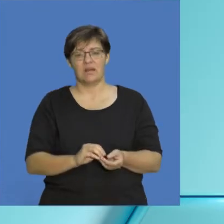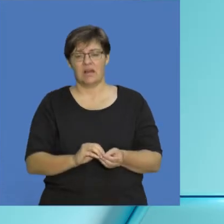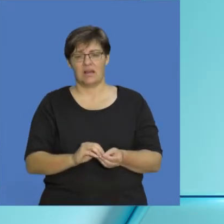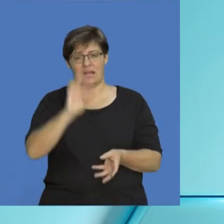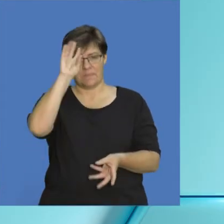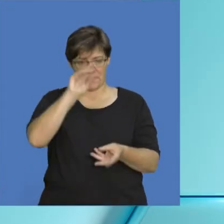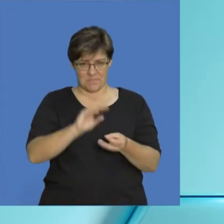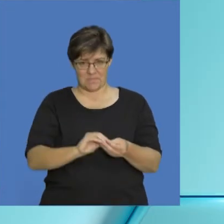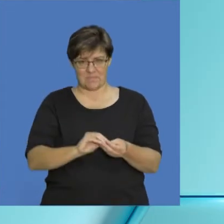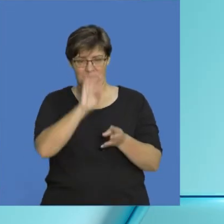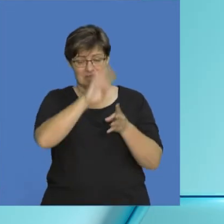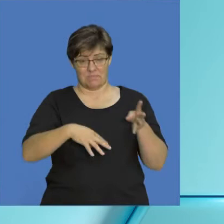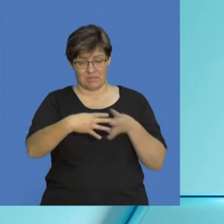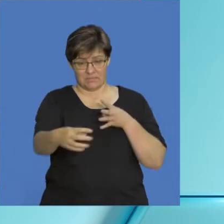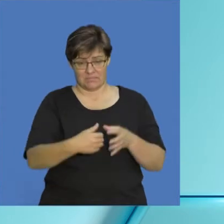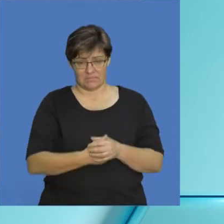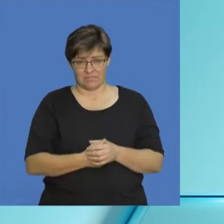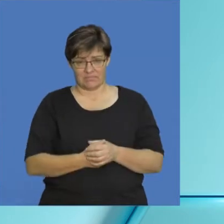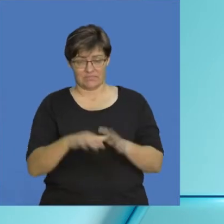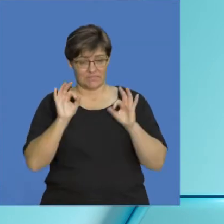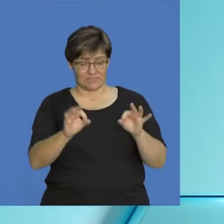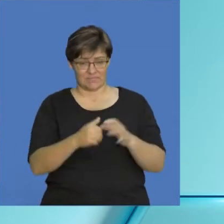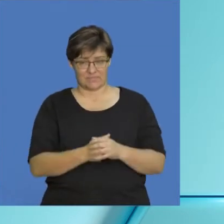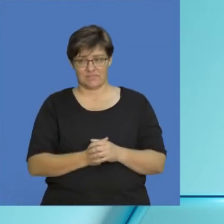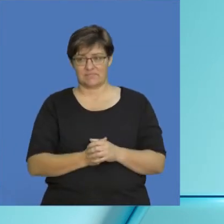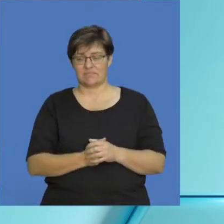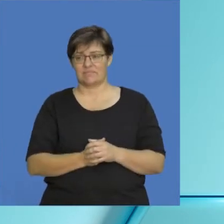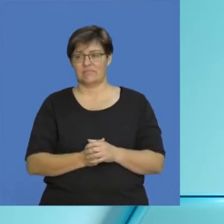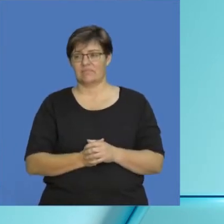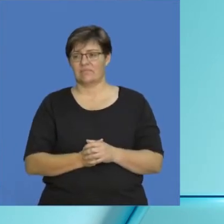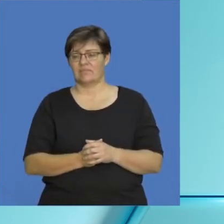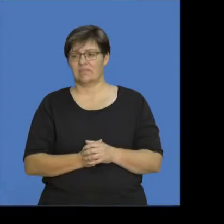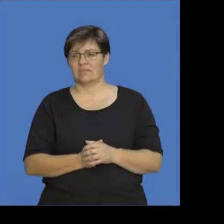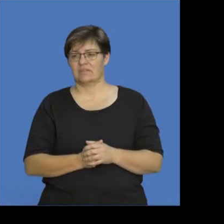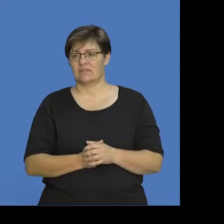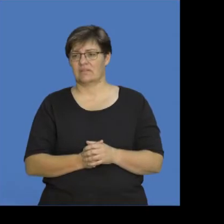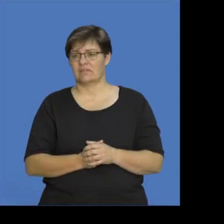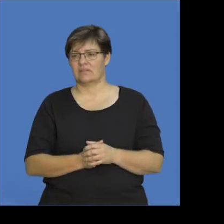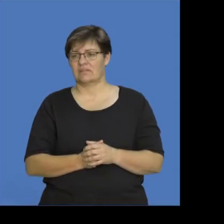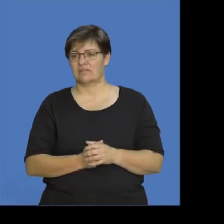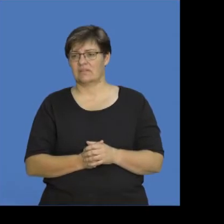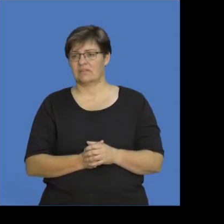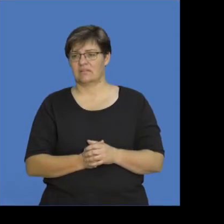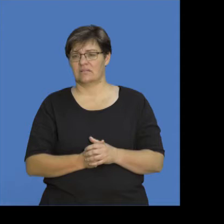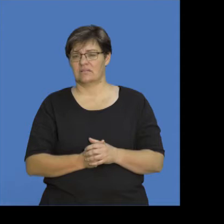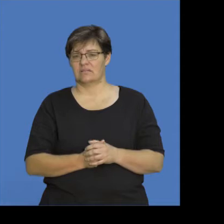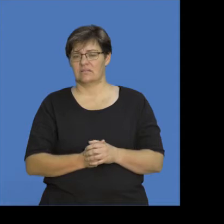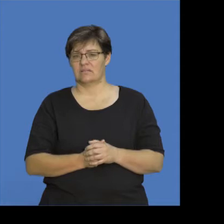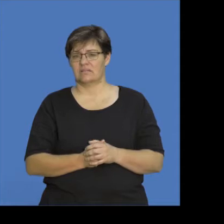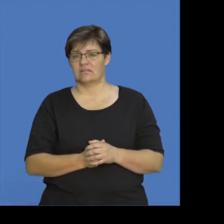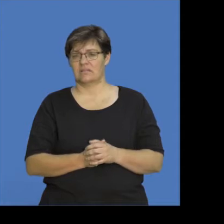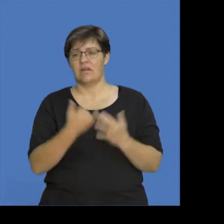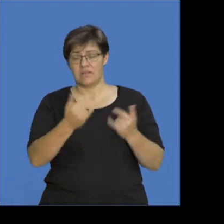our tally table. I meant. Okay, fantastic. So now let's